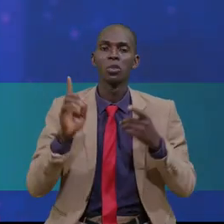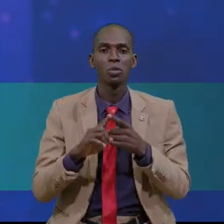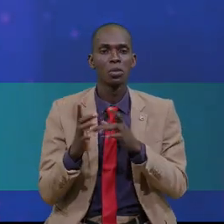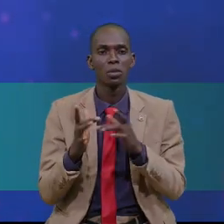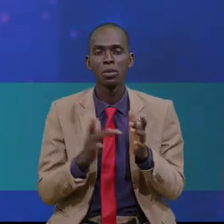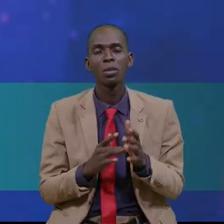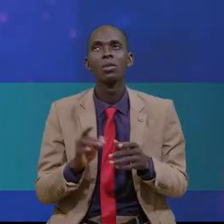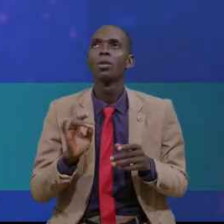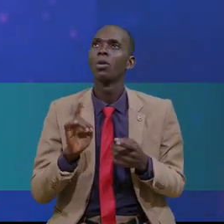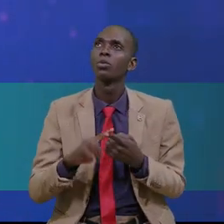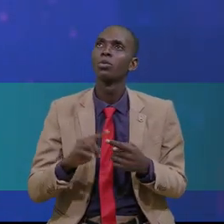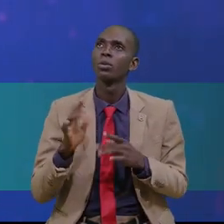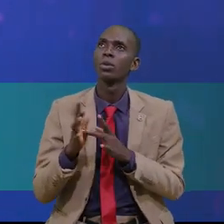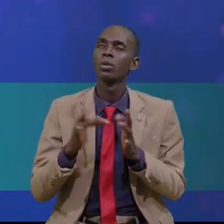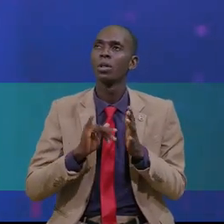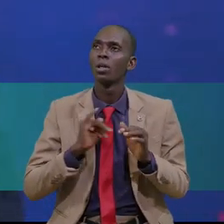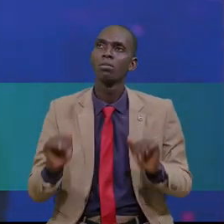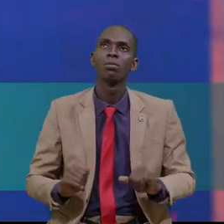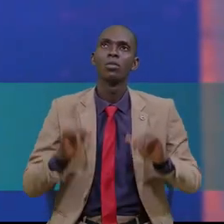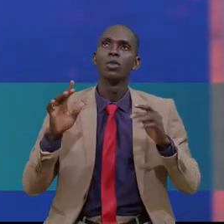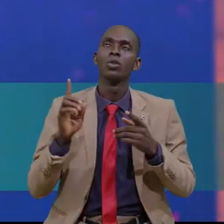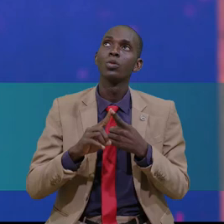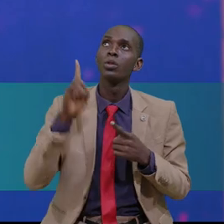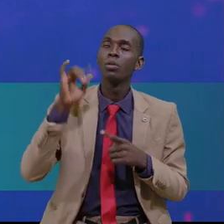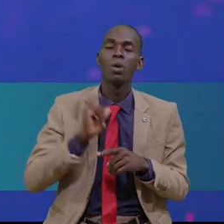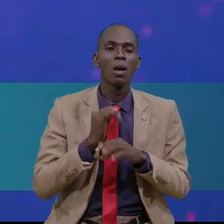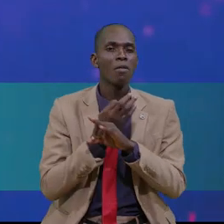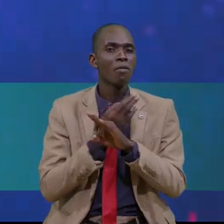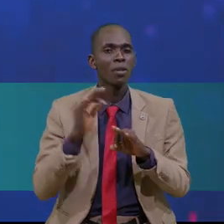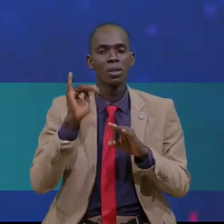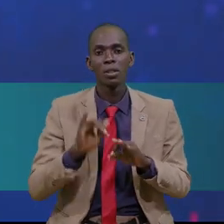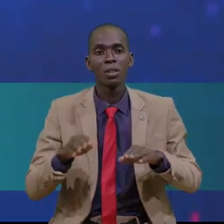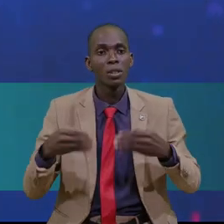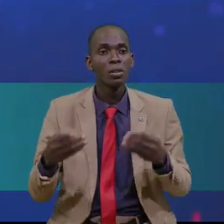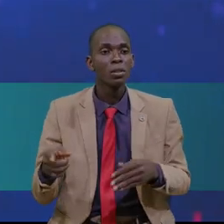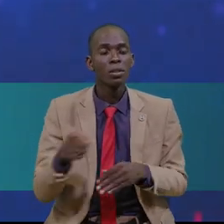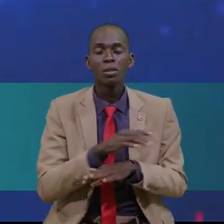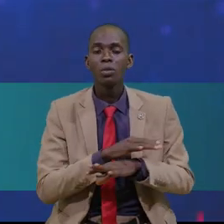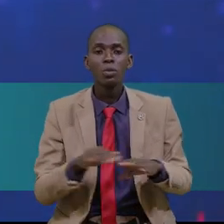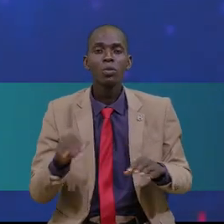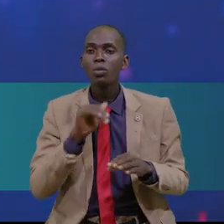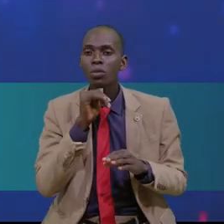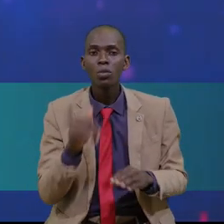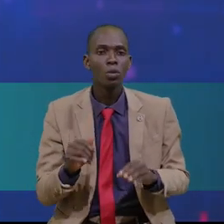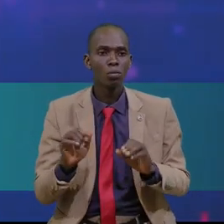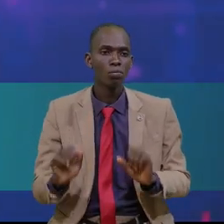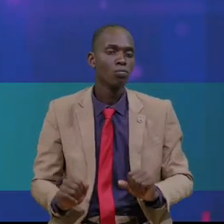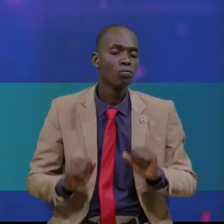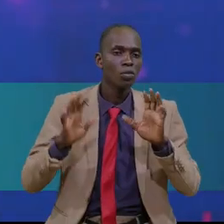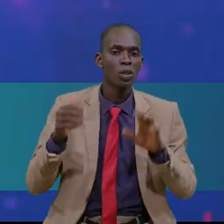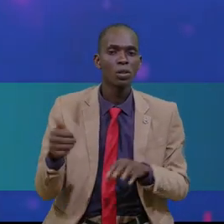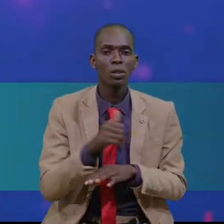surrender. All to him I freely give. They do not bow the knee. They do not subject themselves